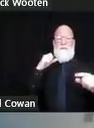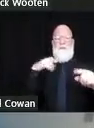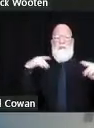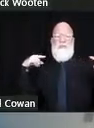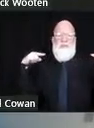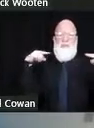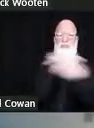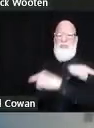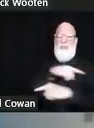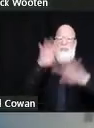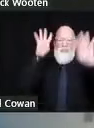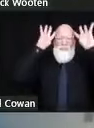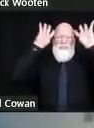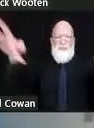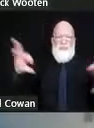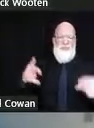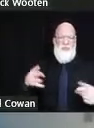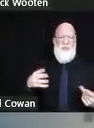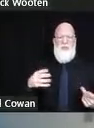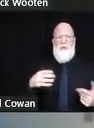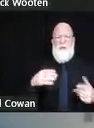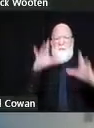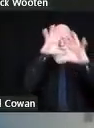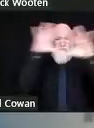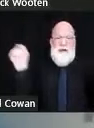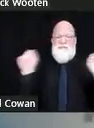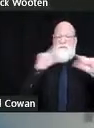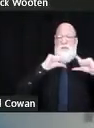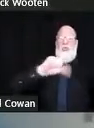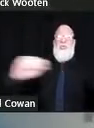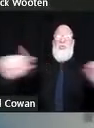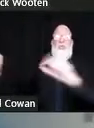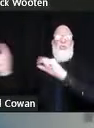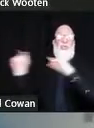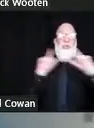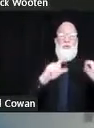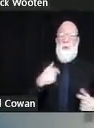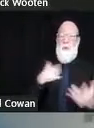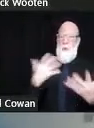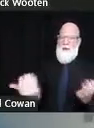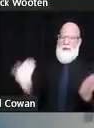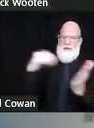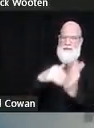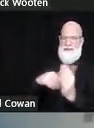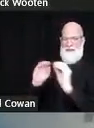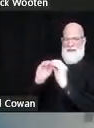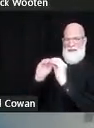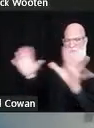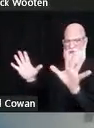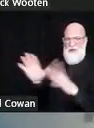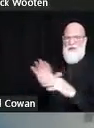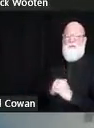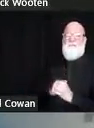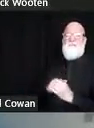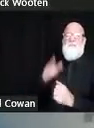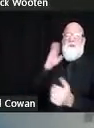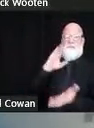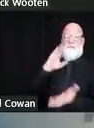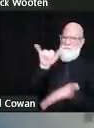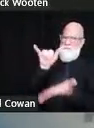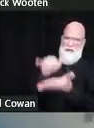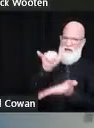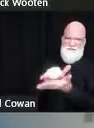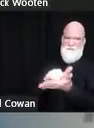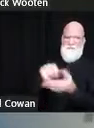there just want to clarify so again we've been saying over and over it's impossible to rematch the ballot where there's the